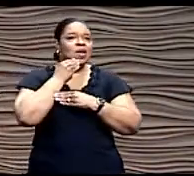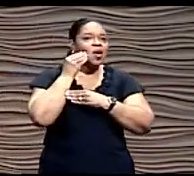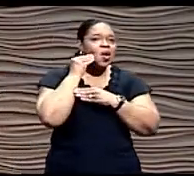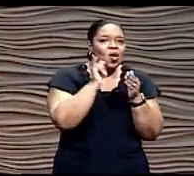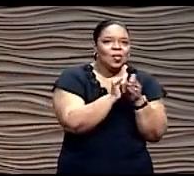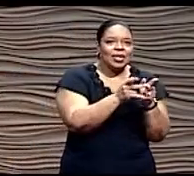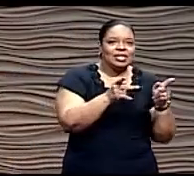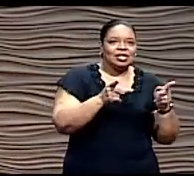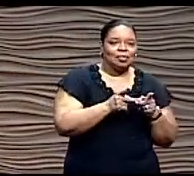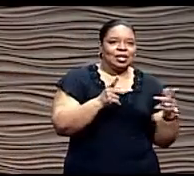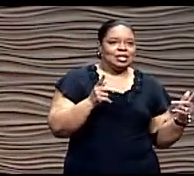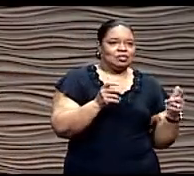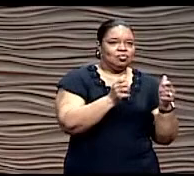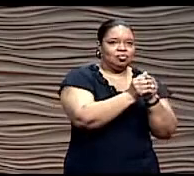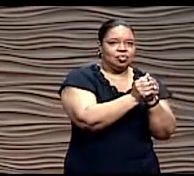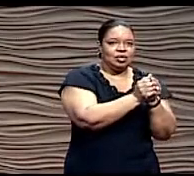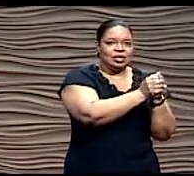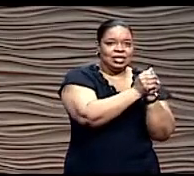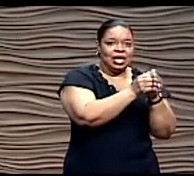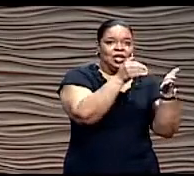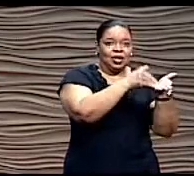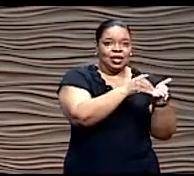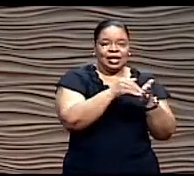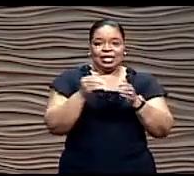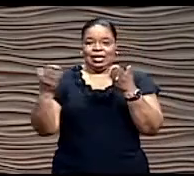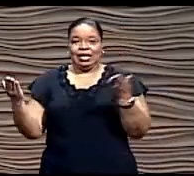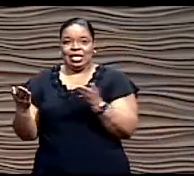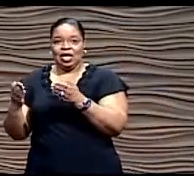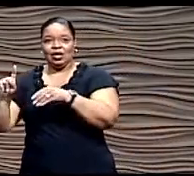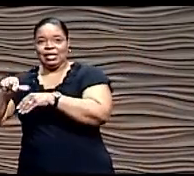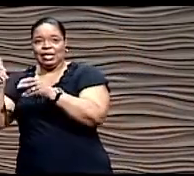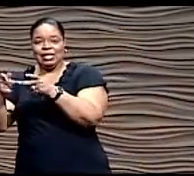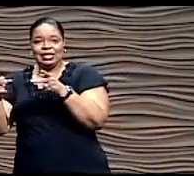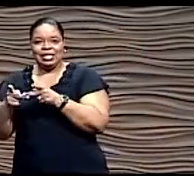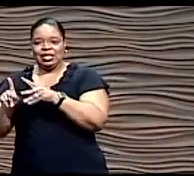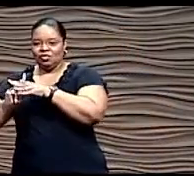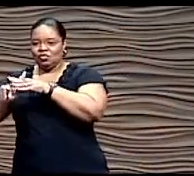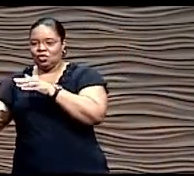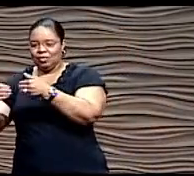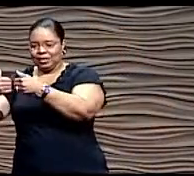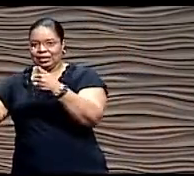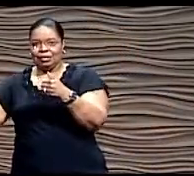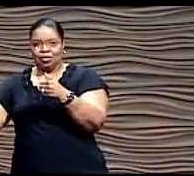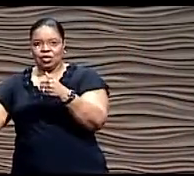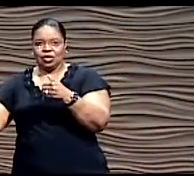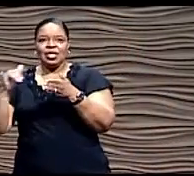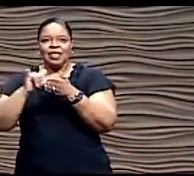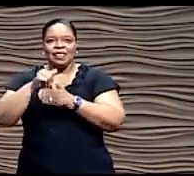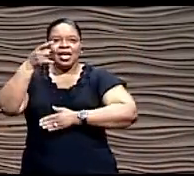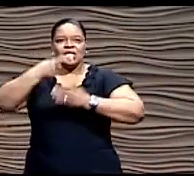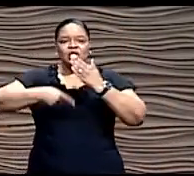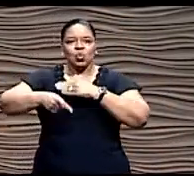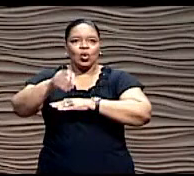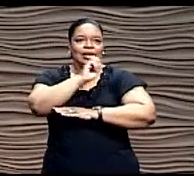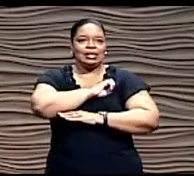place of reconciliation. Here in Babylon is alienation. That's what Ezekiel